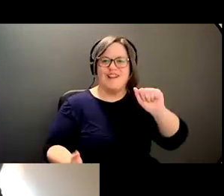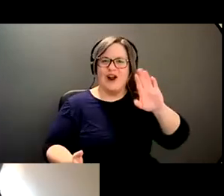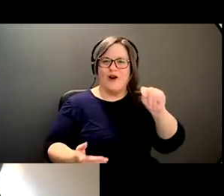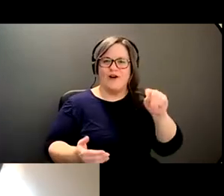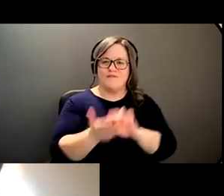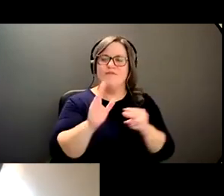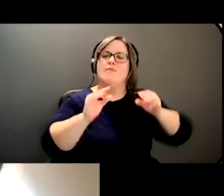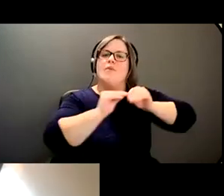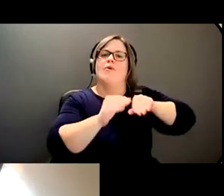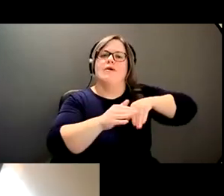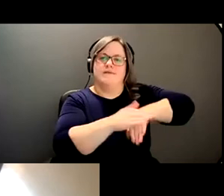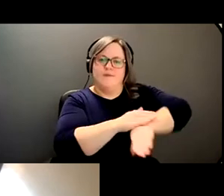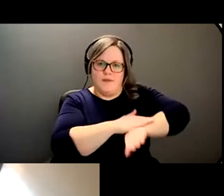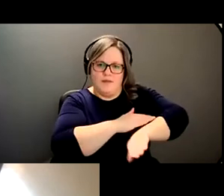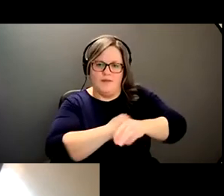of